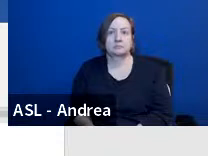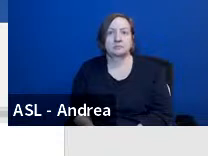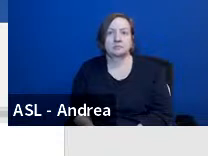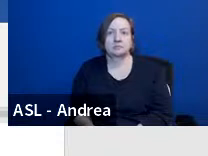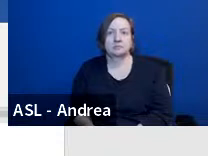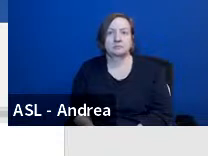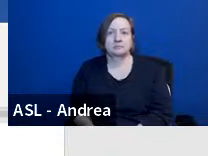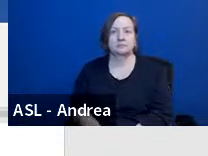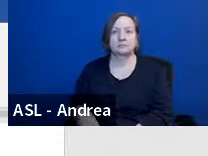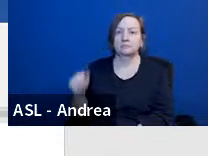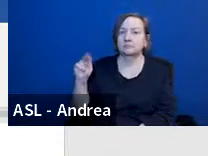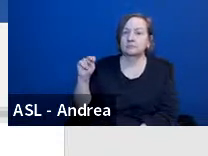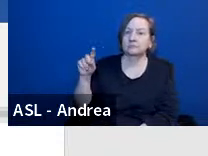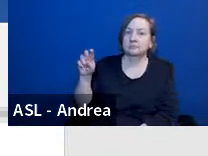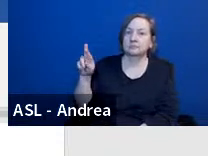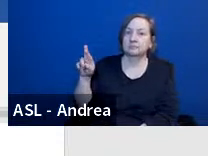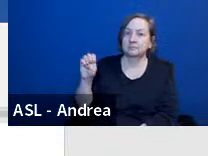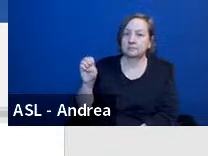Andre?